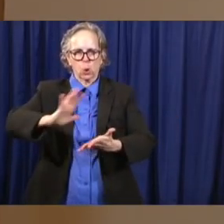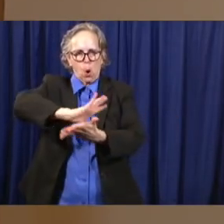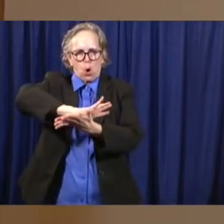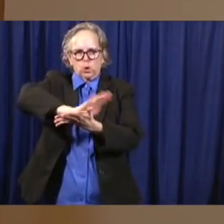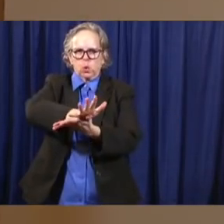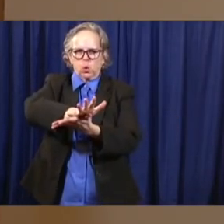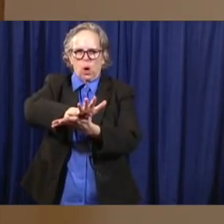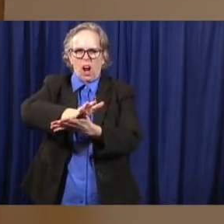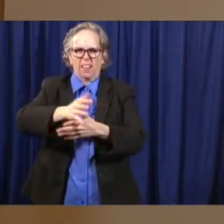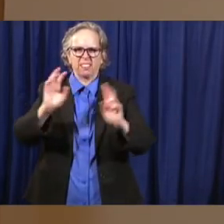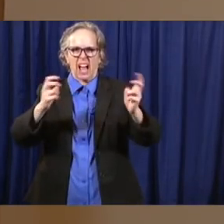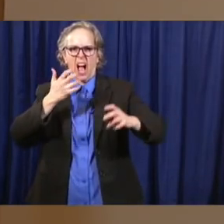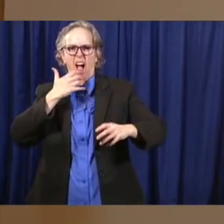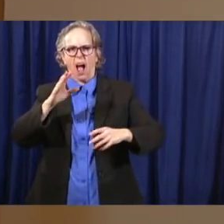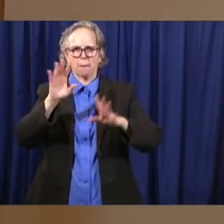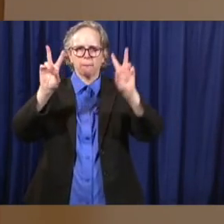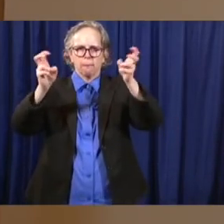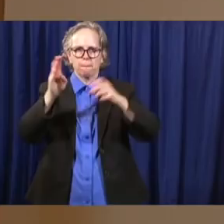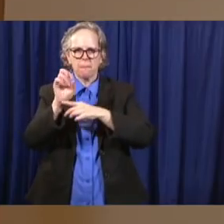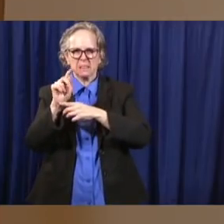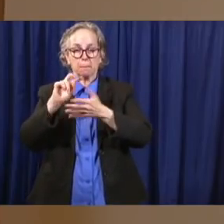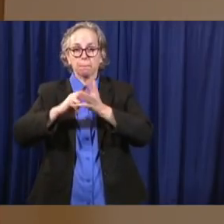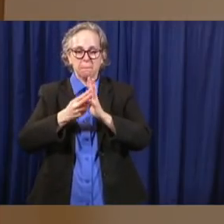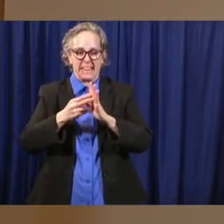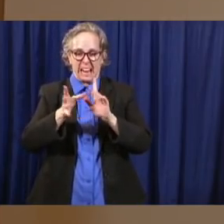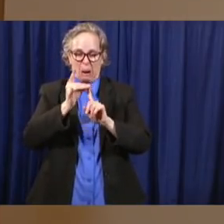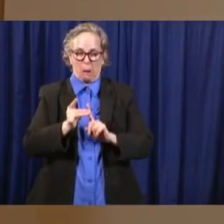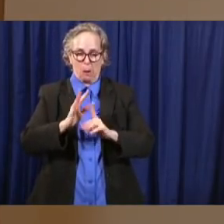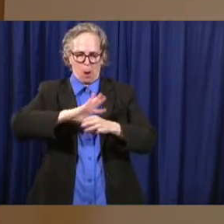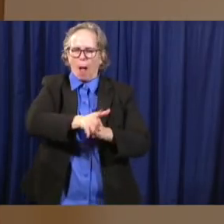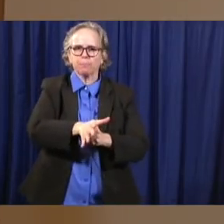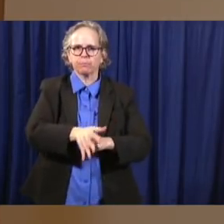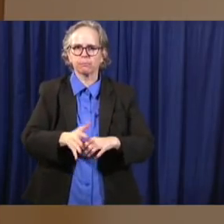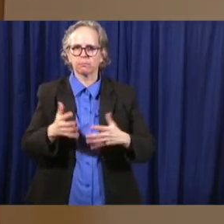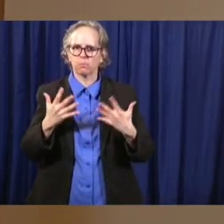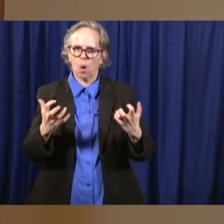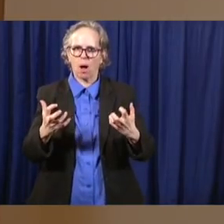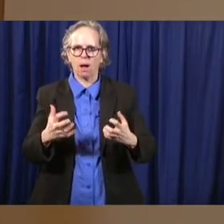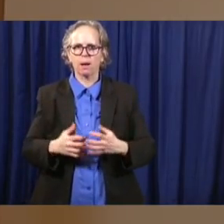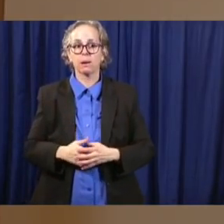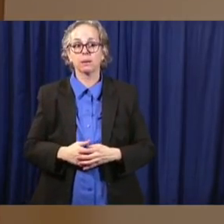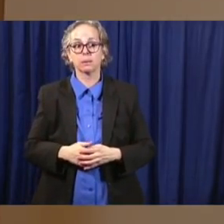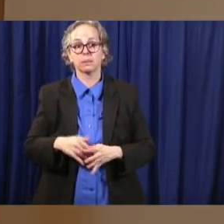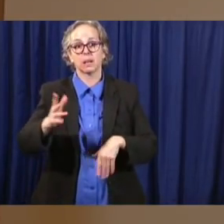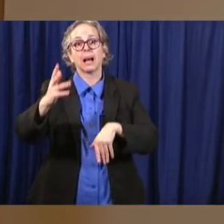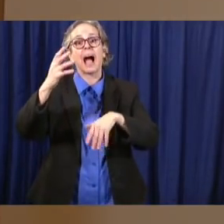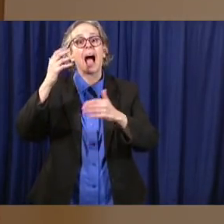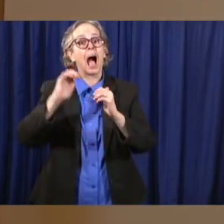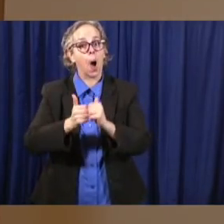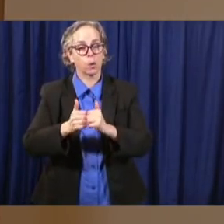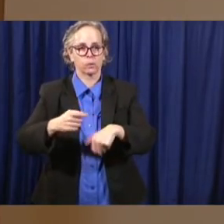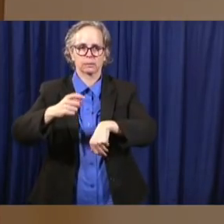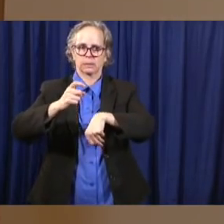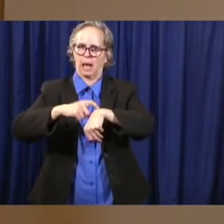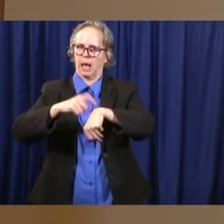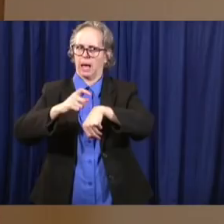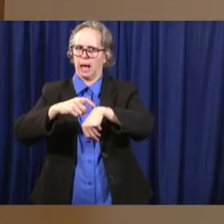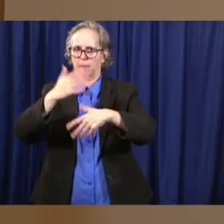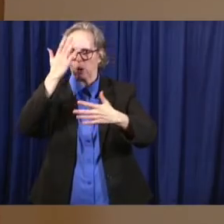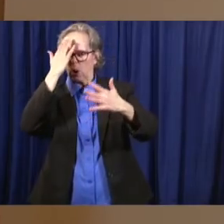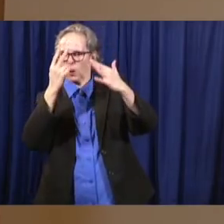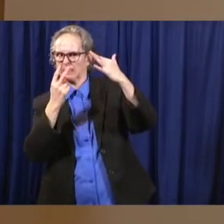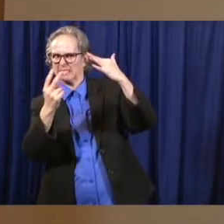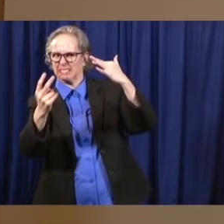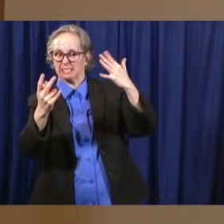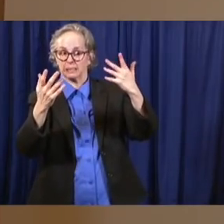but time will tell how well we do at that. So I do still suspect our peak will